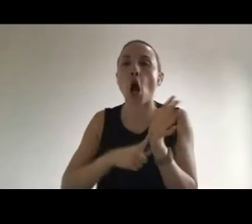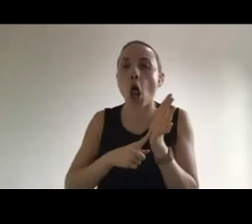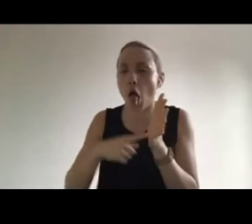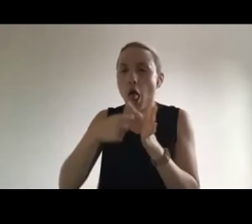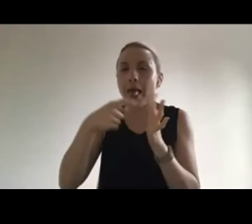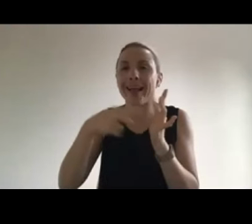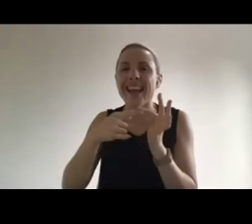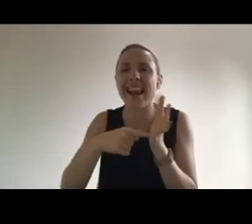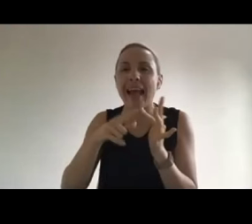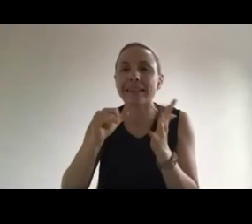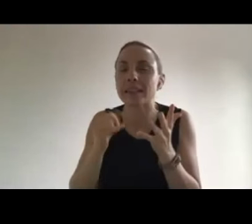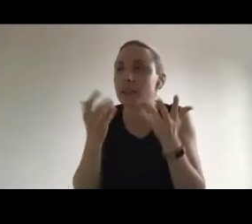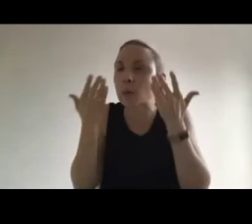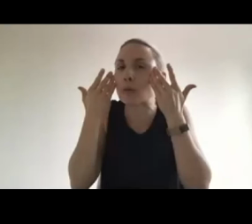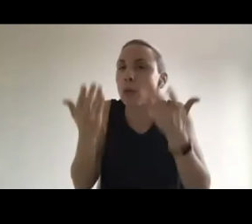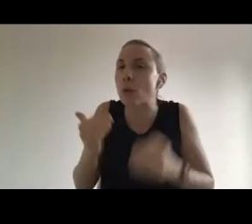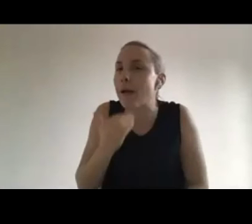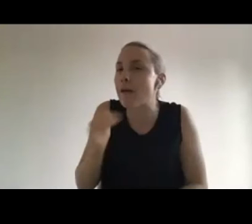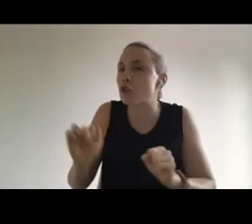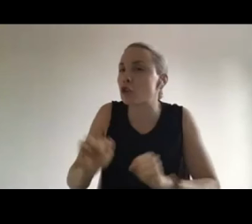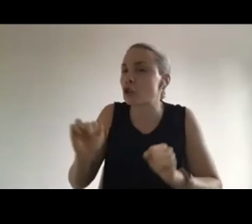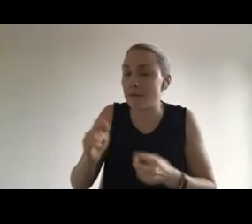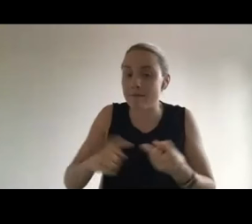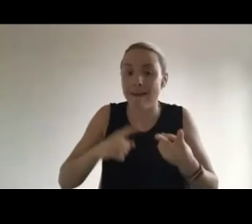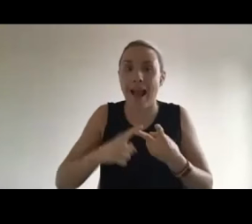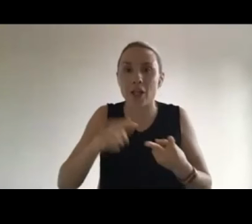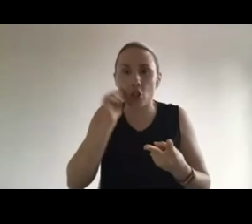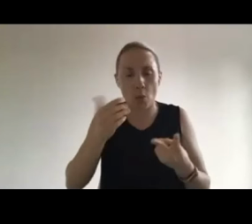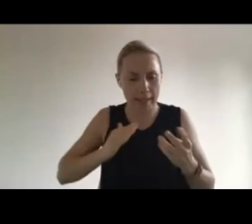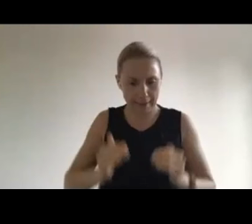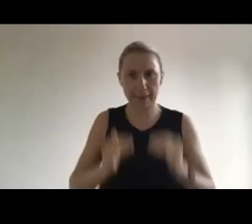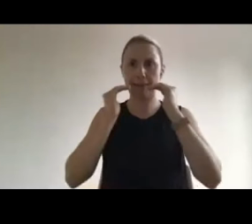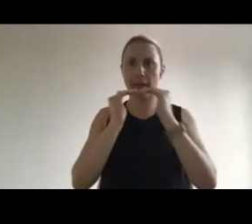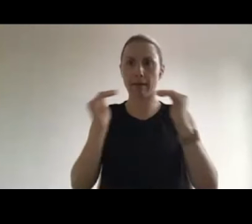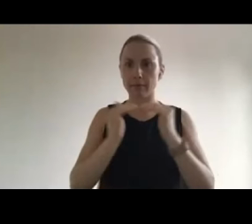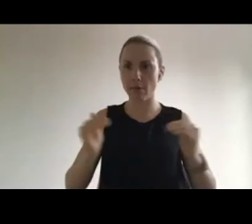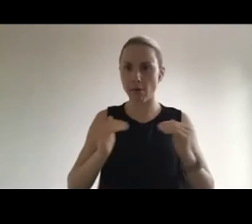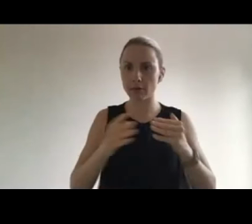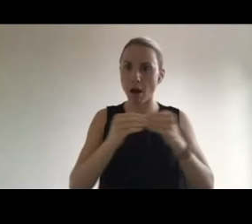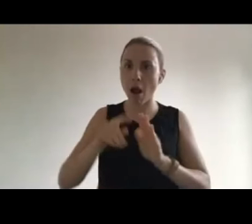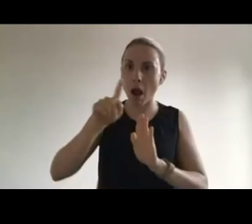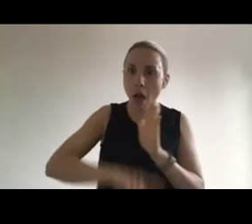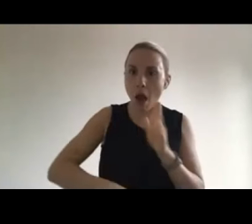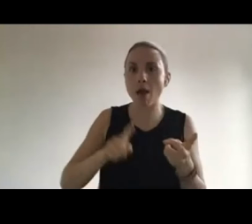urgent need for a standard, for guidelines, and for a white paper for this field.